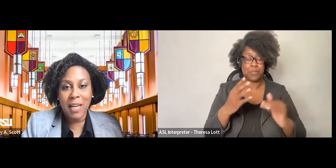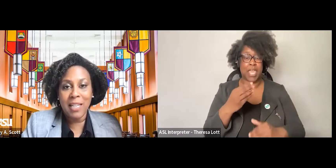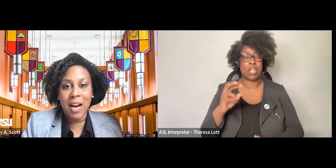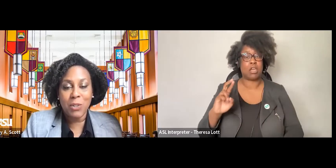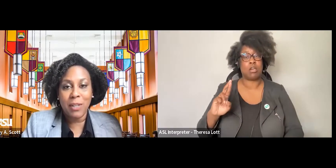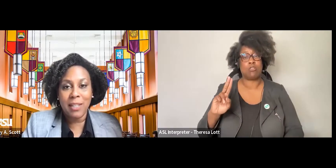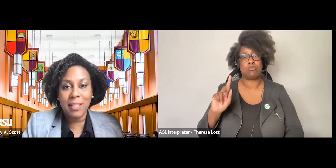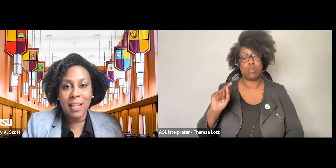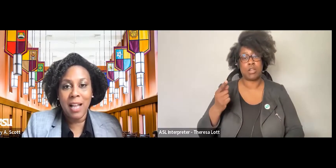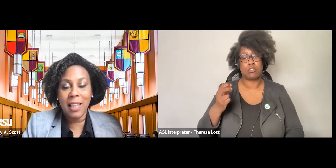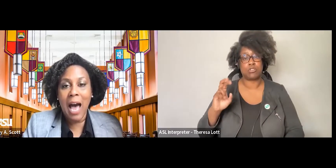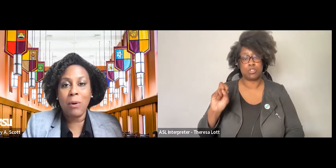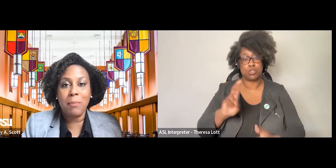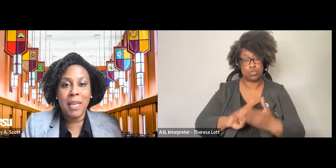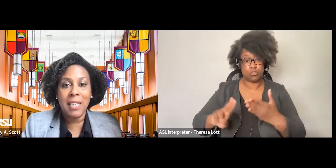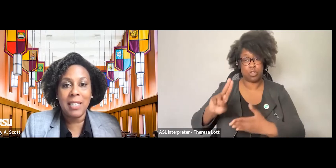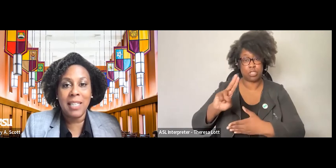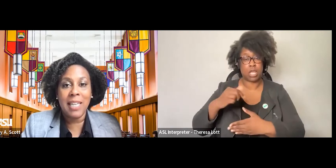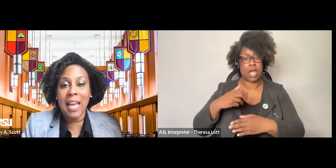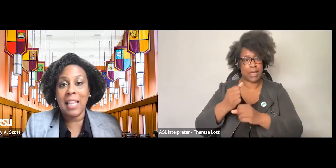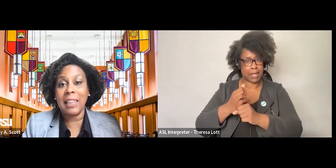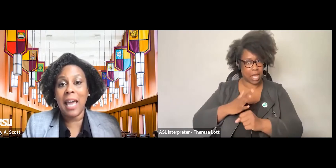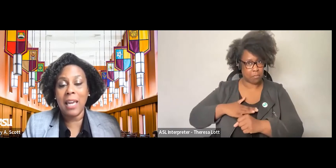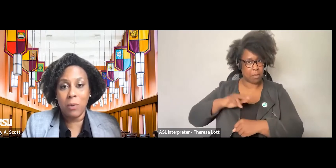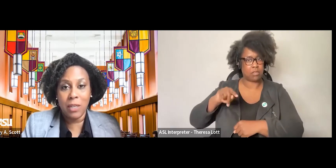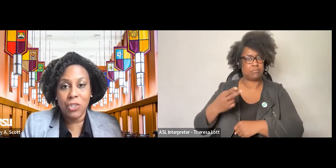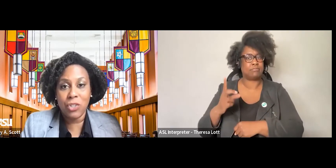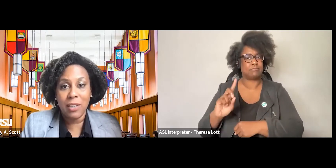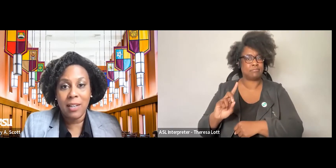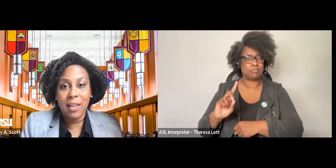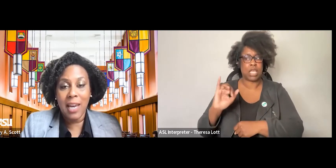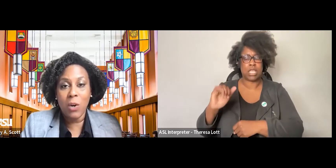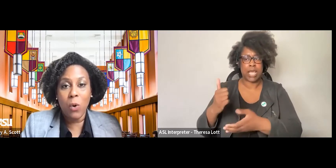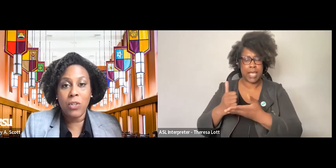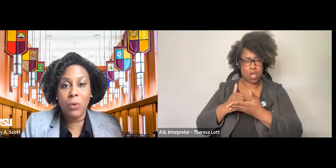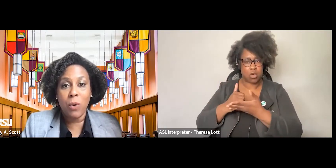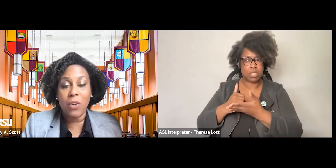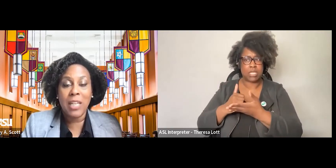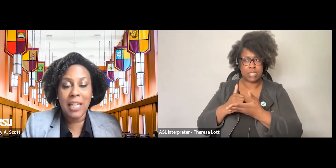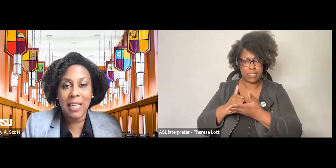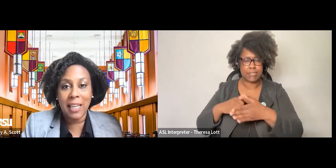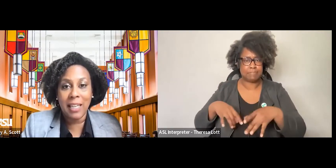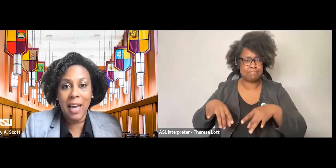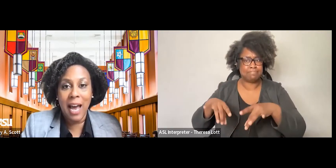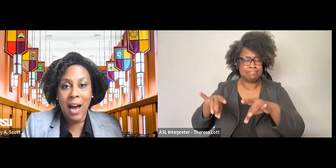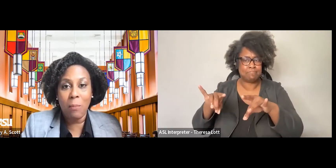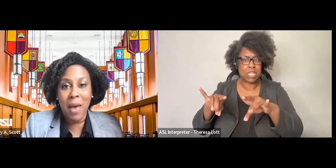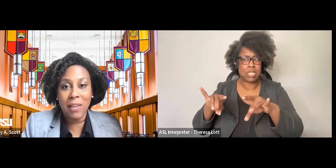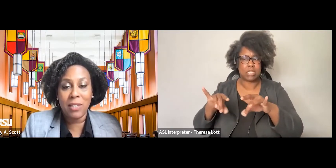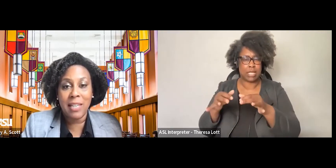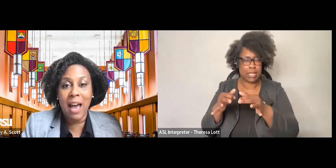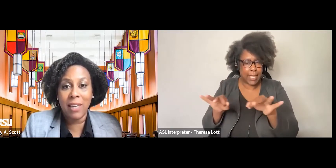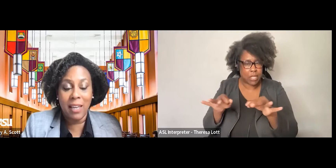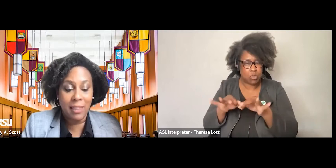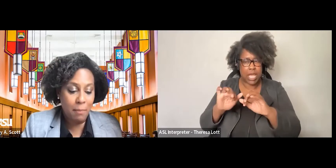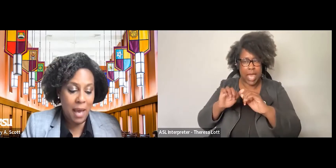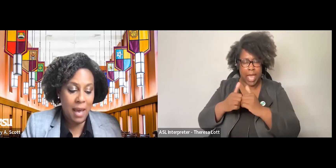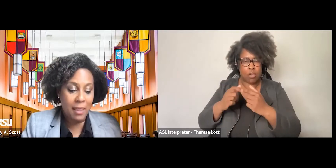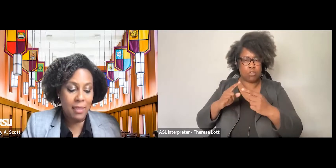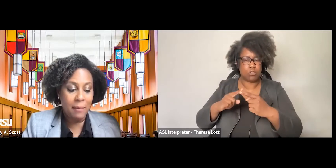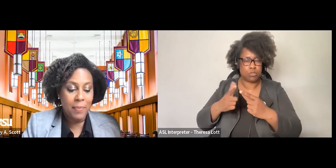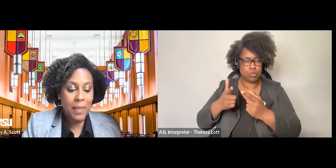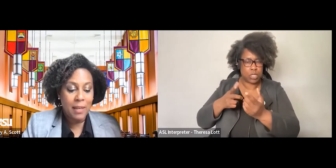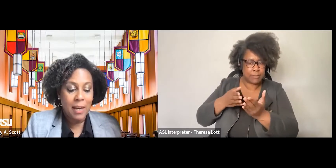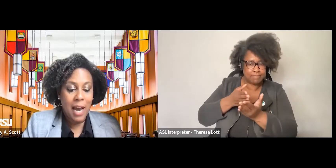earned my doctorate, allowing me to gain the language in order to articulate how best to navigate that